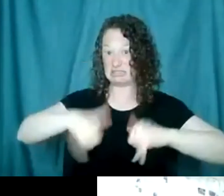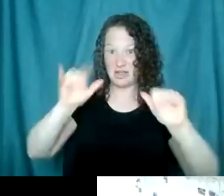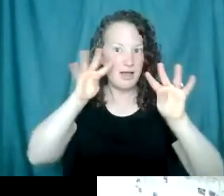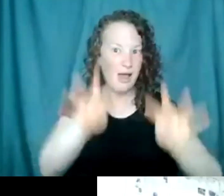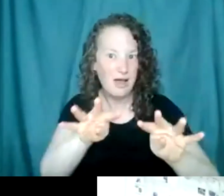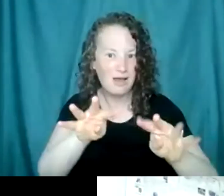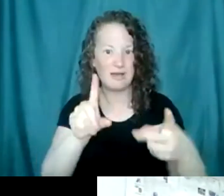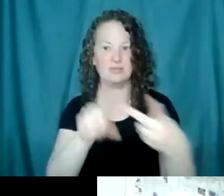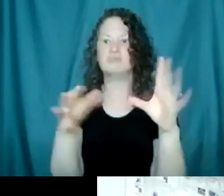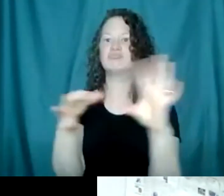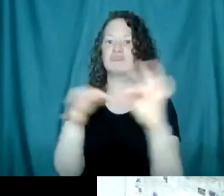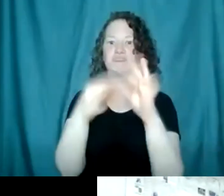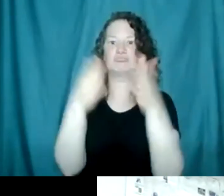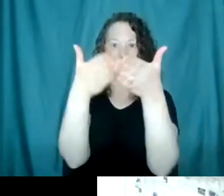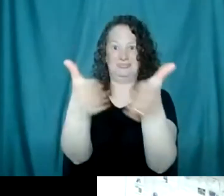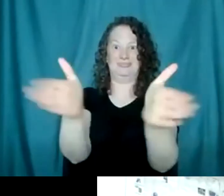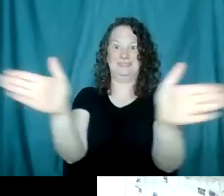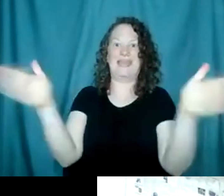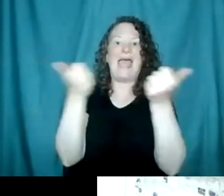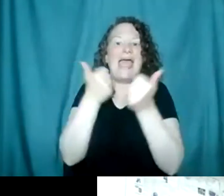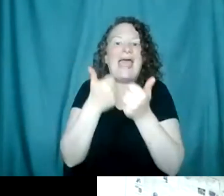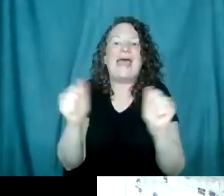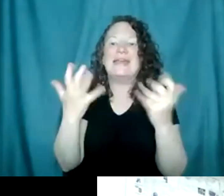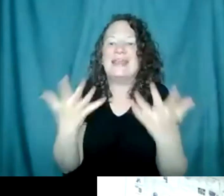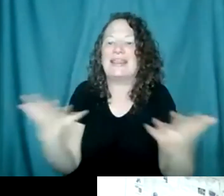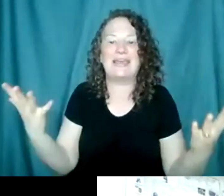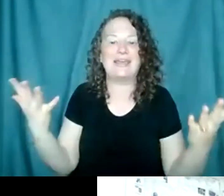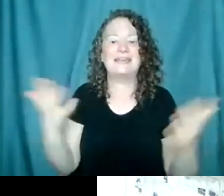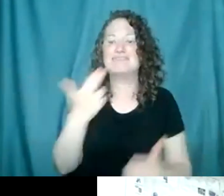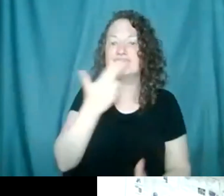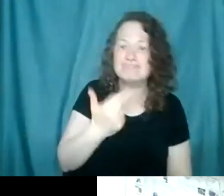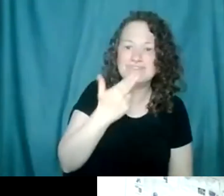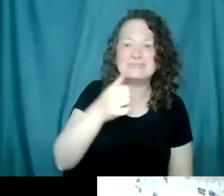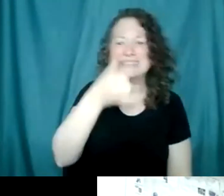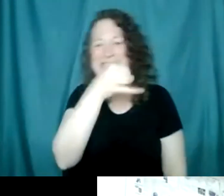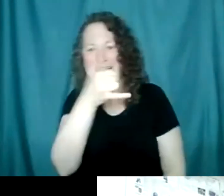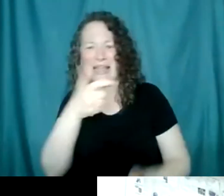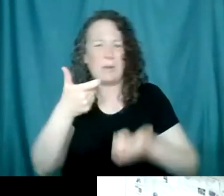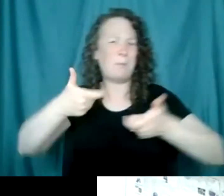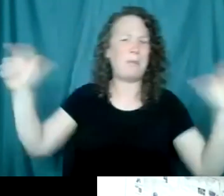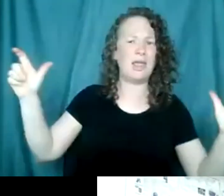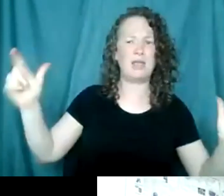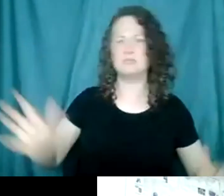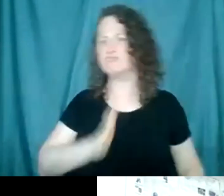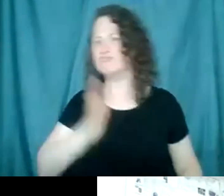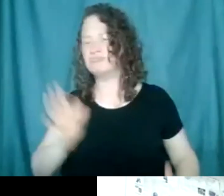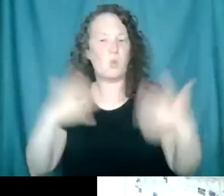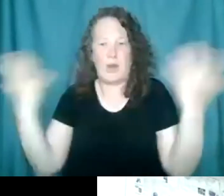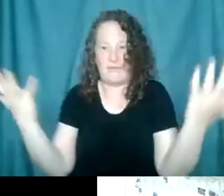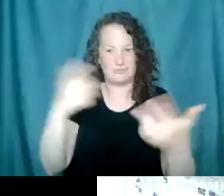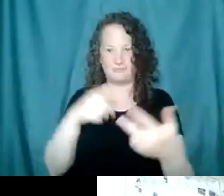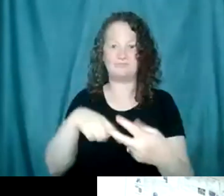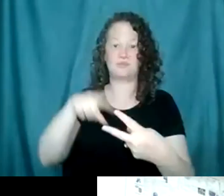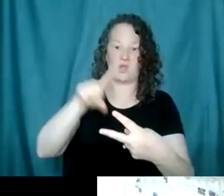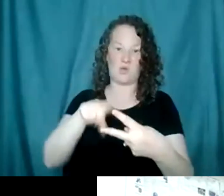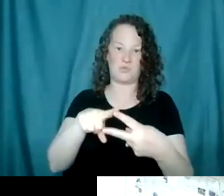one thing about literally anything. It can be as big and important or as silly and as small as you'd like. What would that be? So number 1, you can say anything